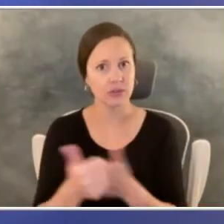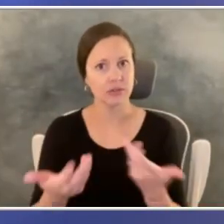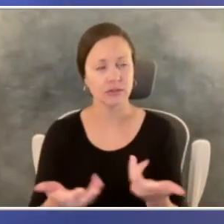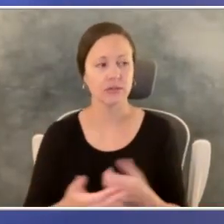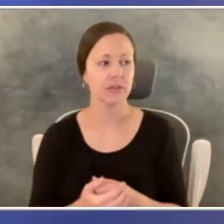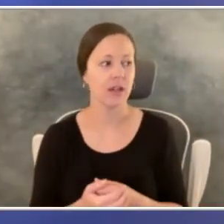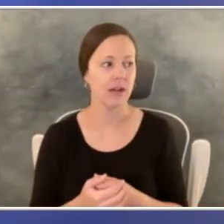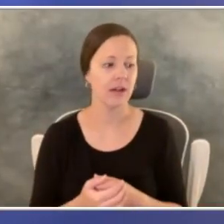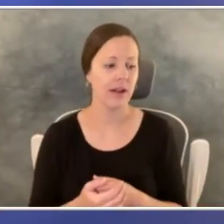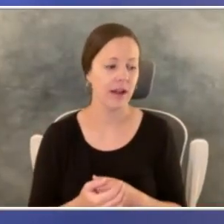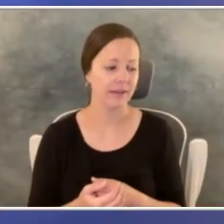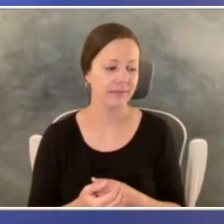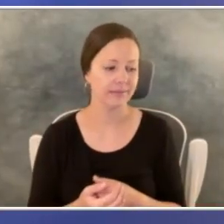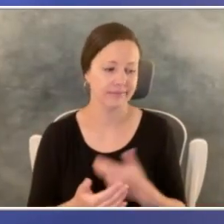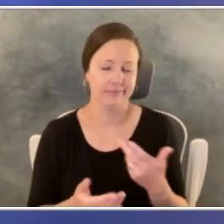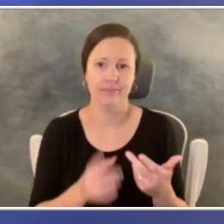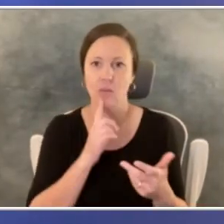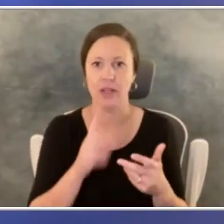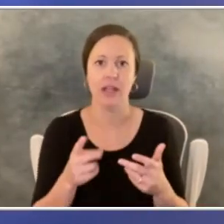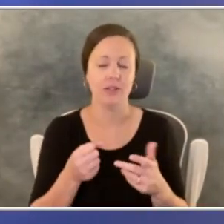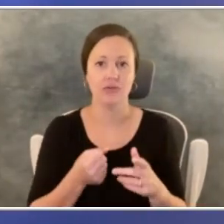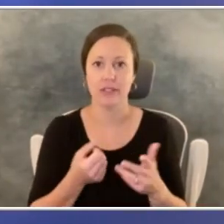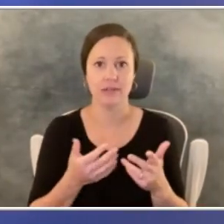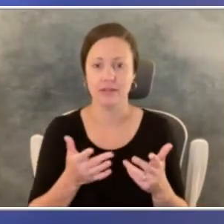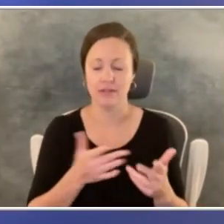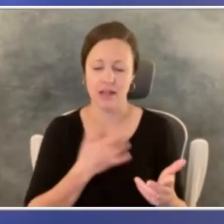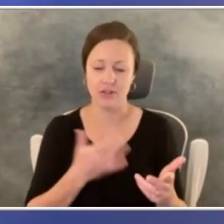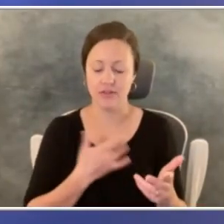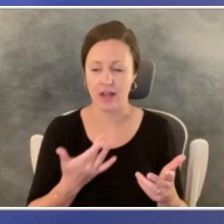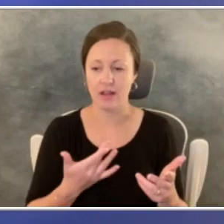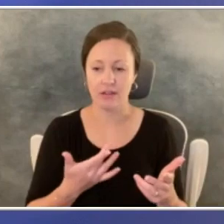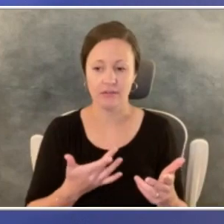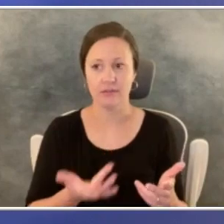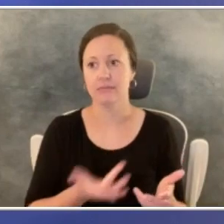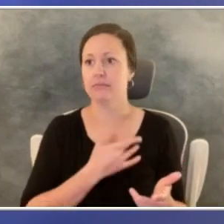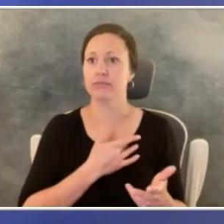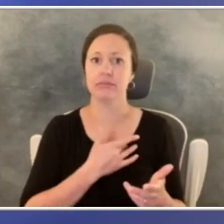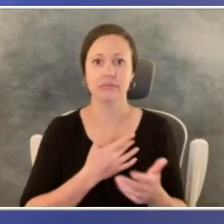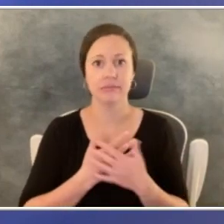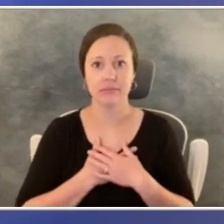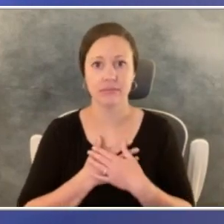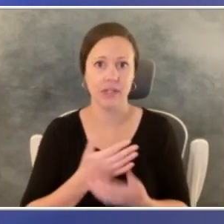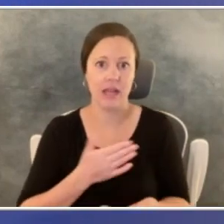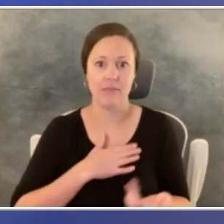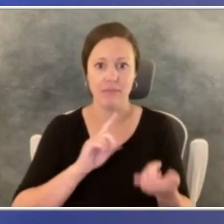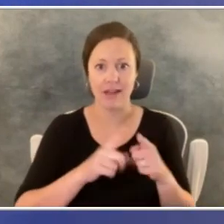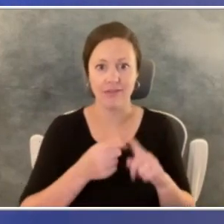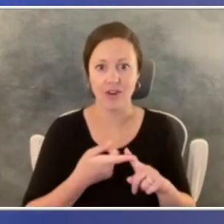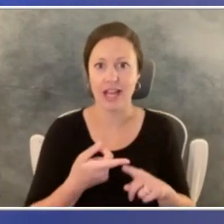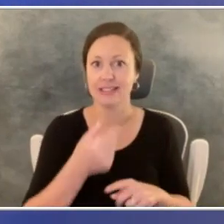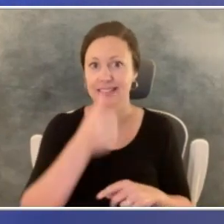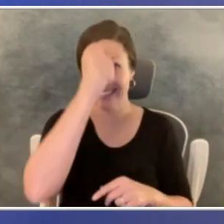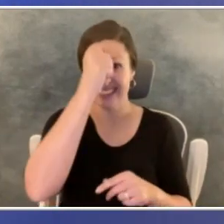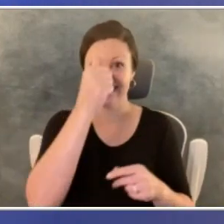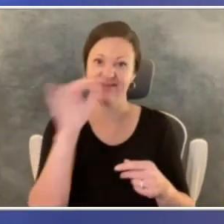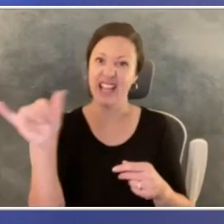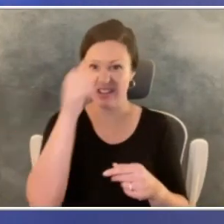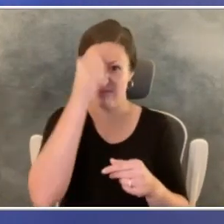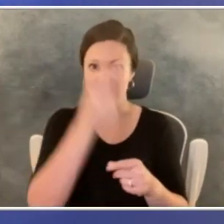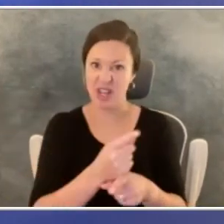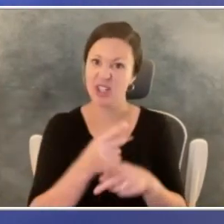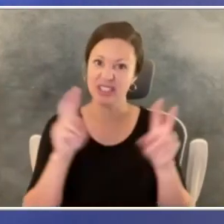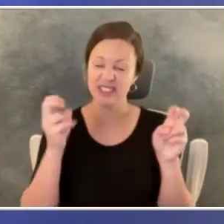kind of hit home, kind of like brothers. They were so strong, saw him being so physical, and then to have cancer hit.